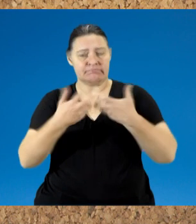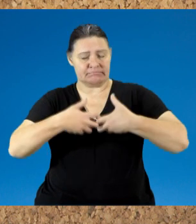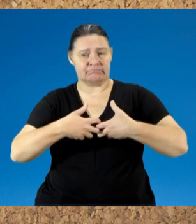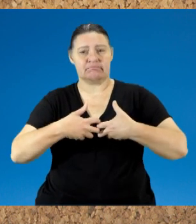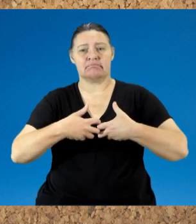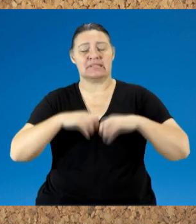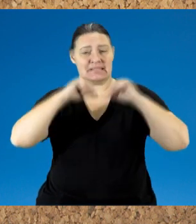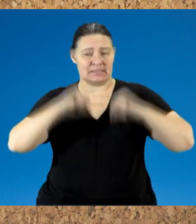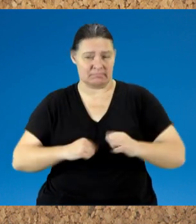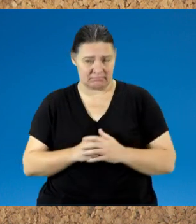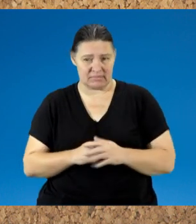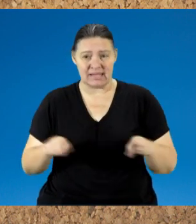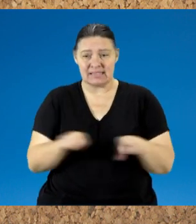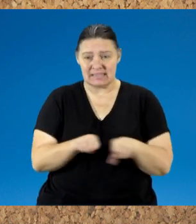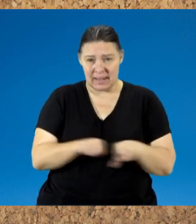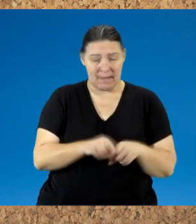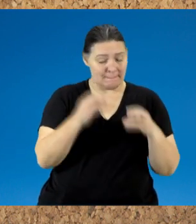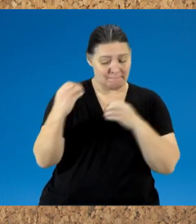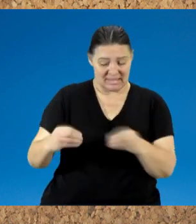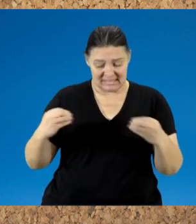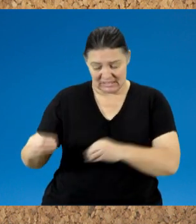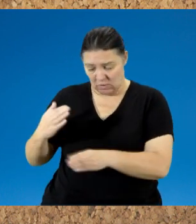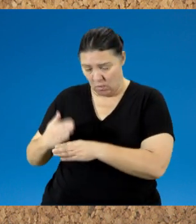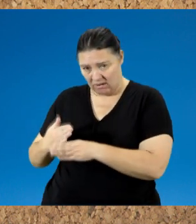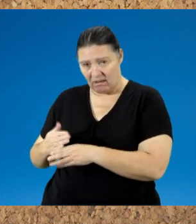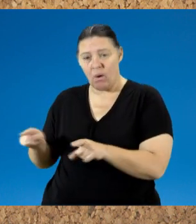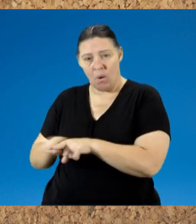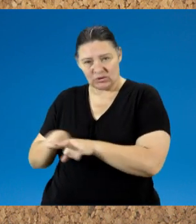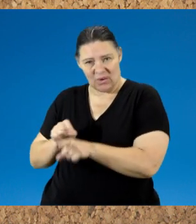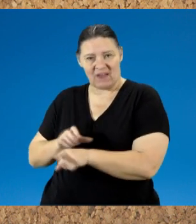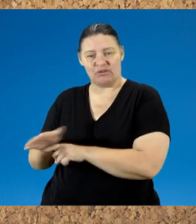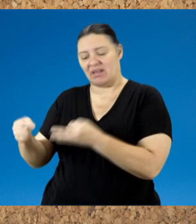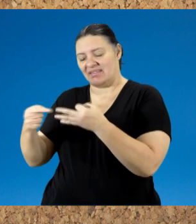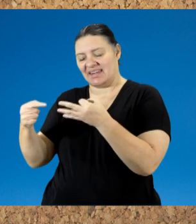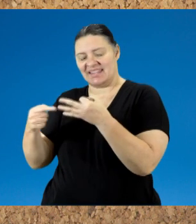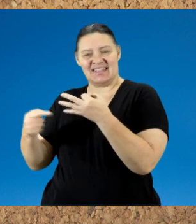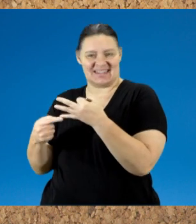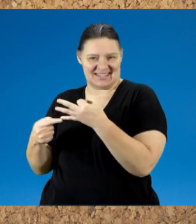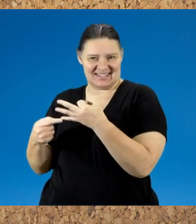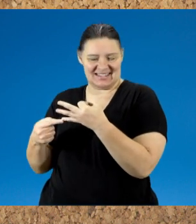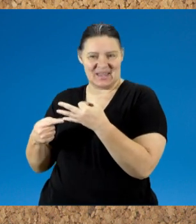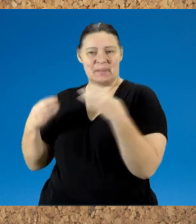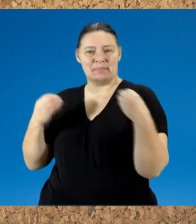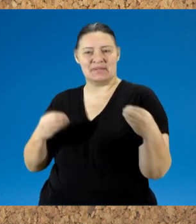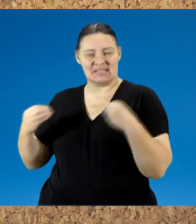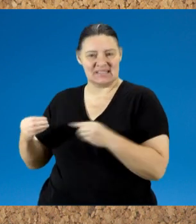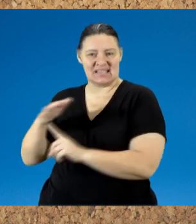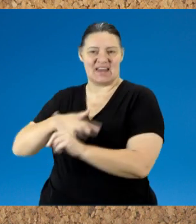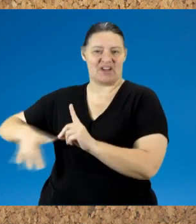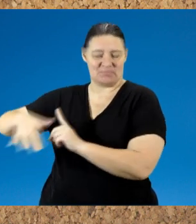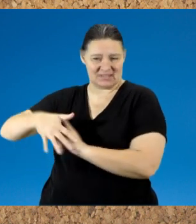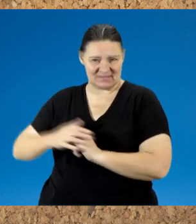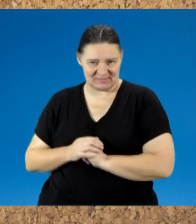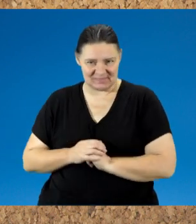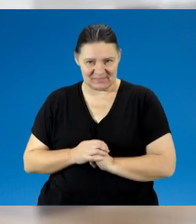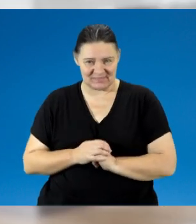systems? Similarly, the development of business operations is influenced by 3 interrelated business